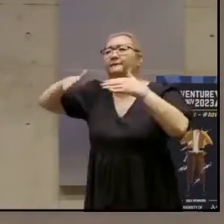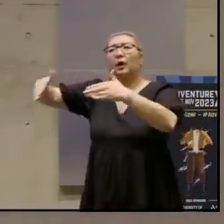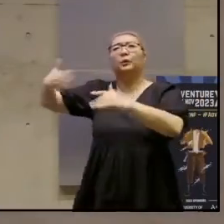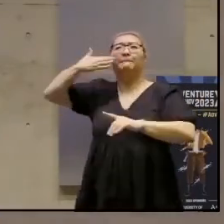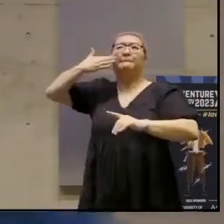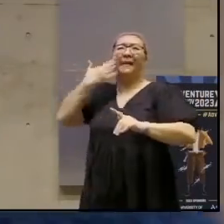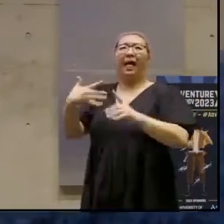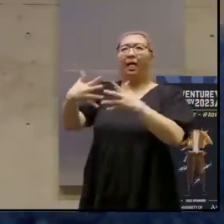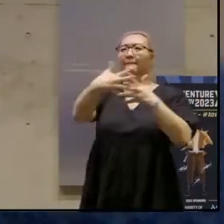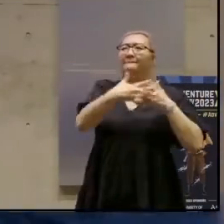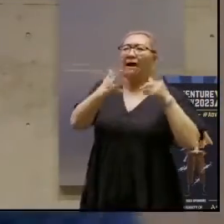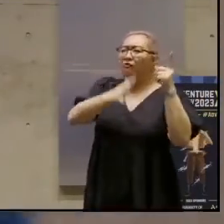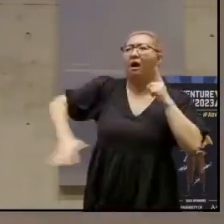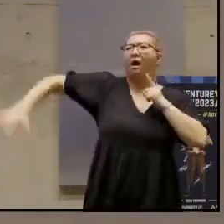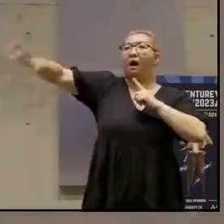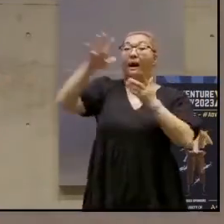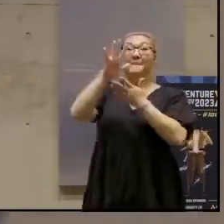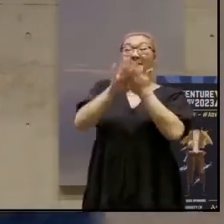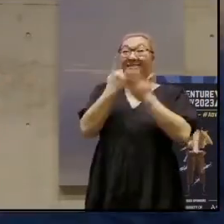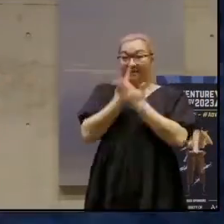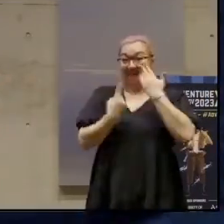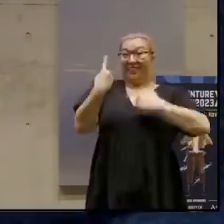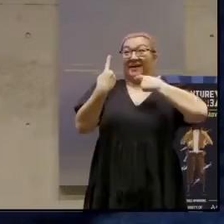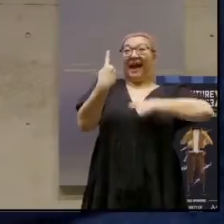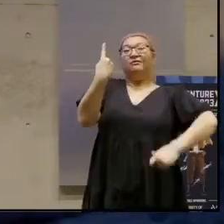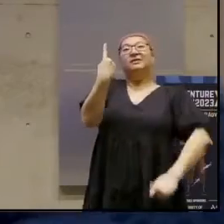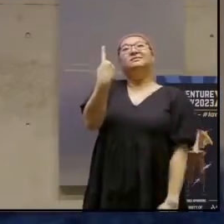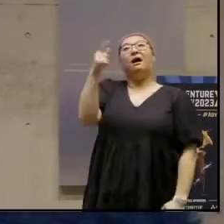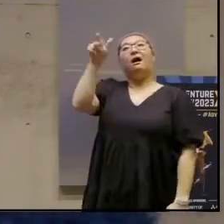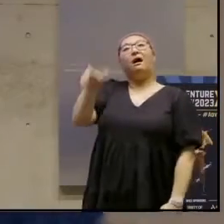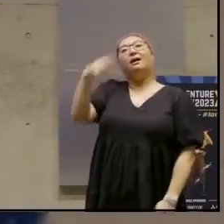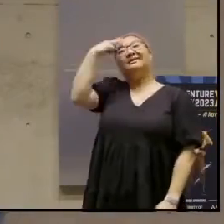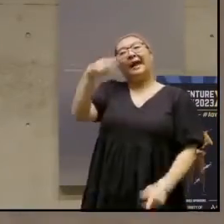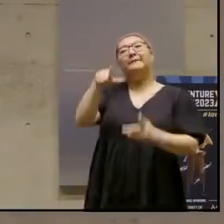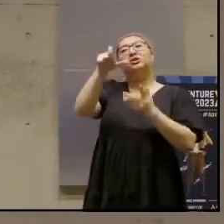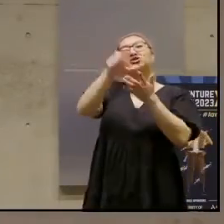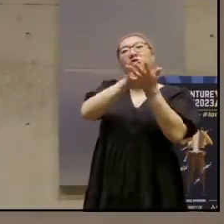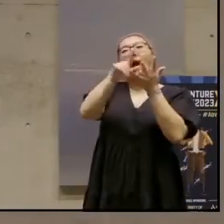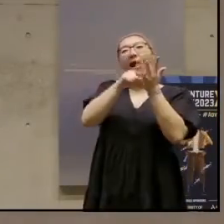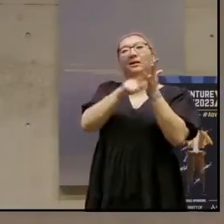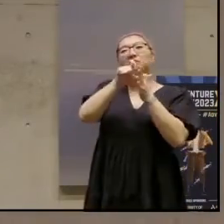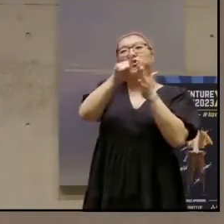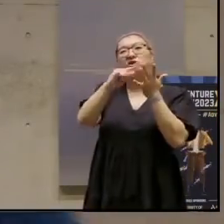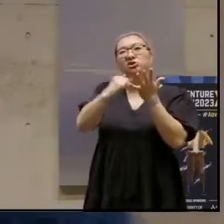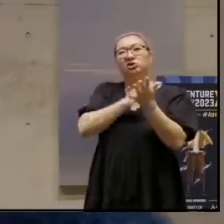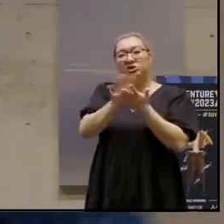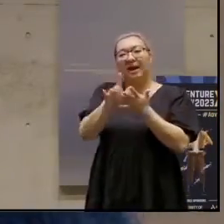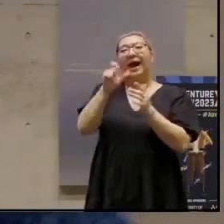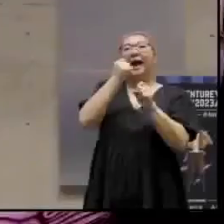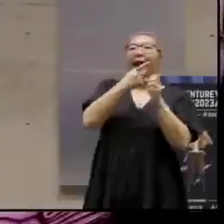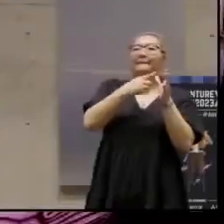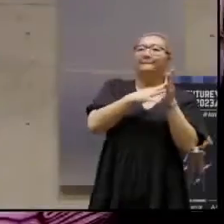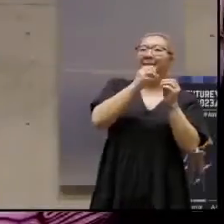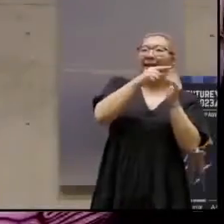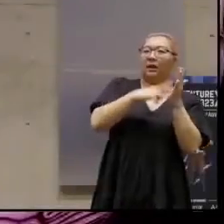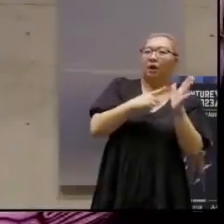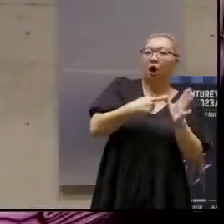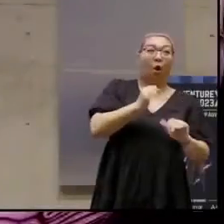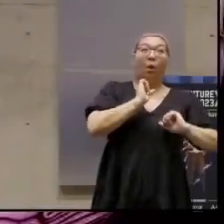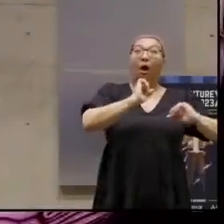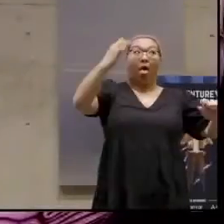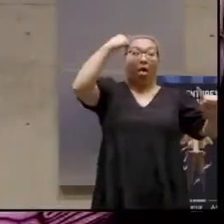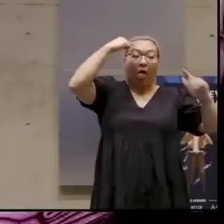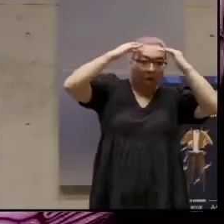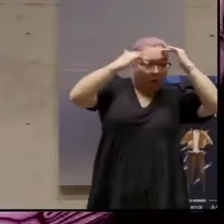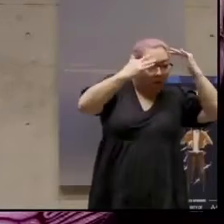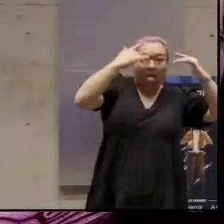away from quote-unquote traditional structures. All right, so that's a little bit of a wavelet there for you. Okay, let's talk about spirals, or goats, or whatever you want to